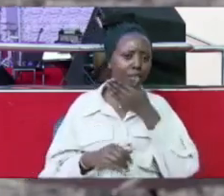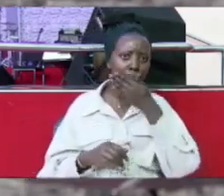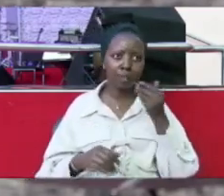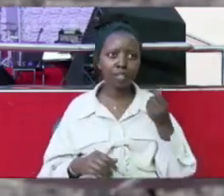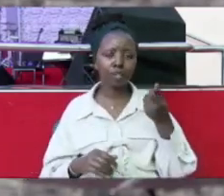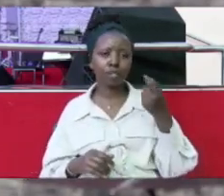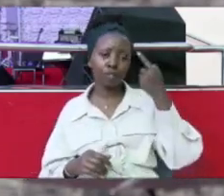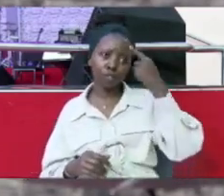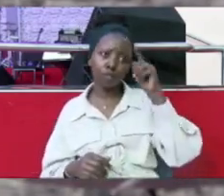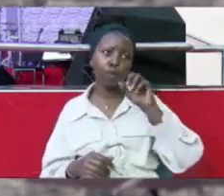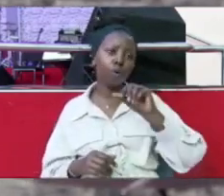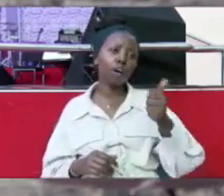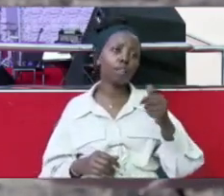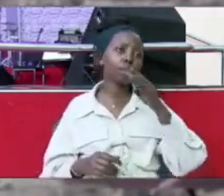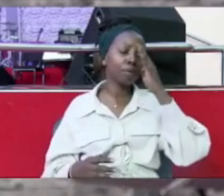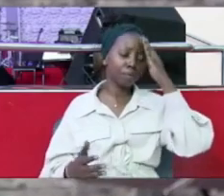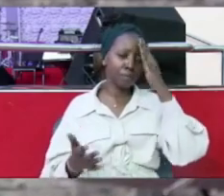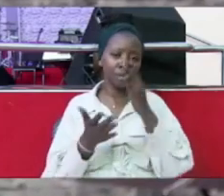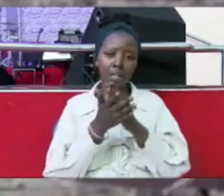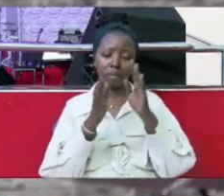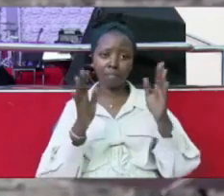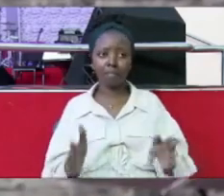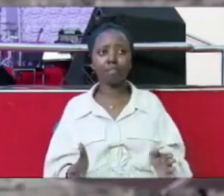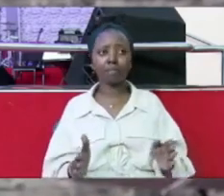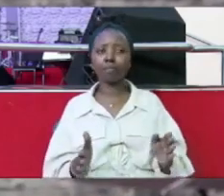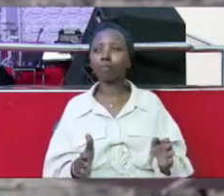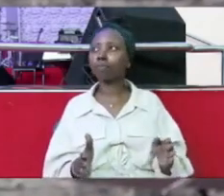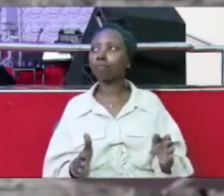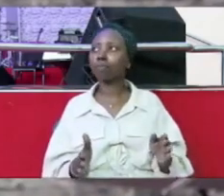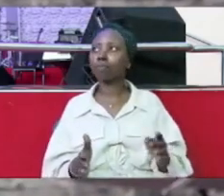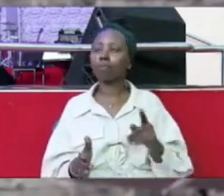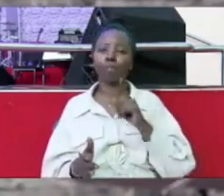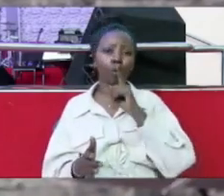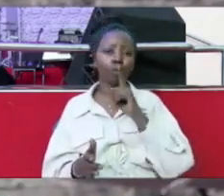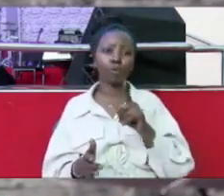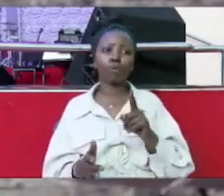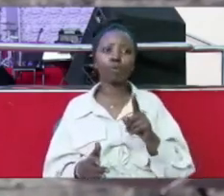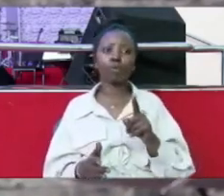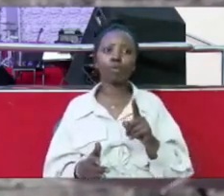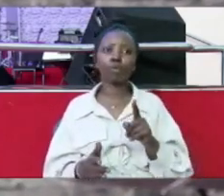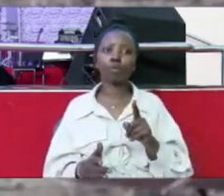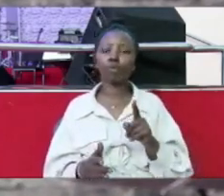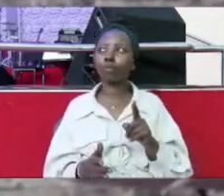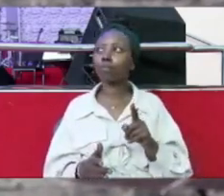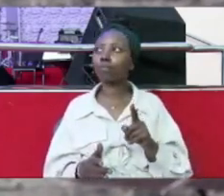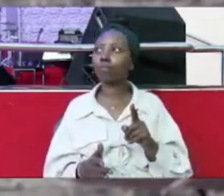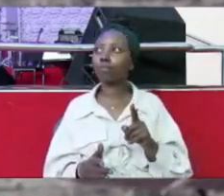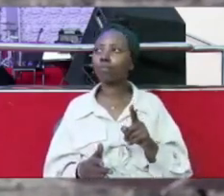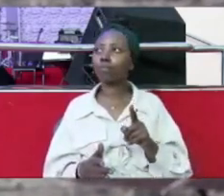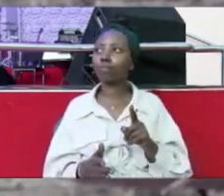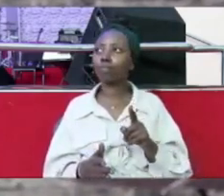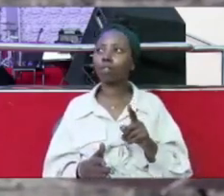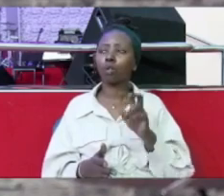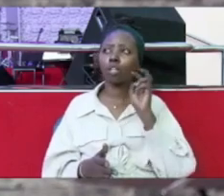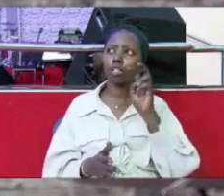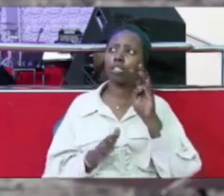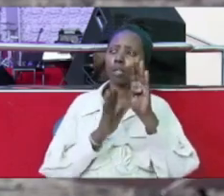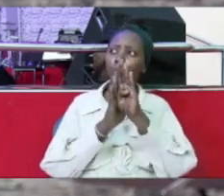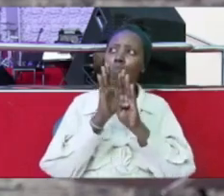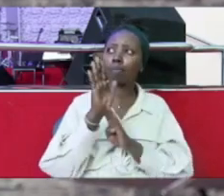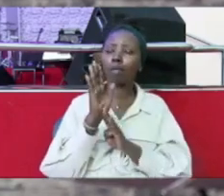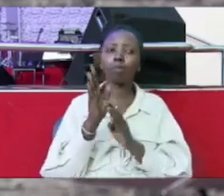tukiwa hali jema ya kuona wema wa watu wengine ambao ni waumini wenzao. So let's see about this debt of love in